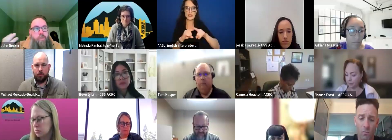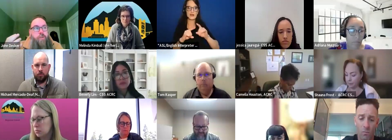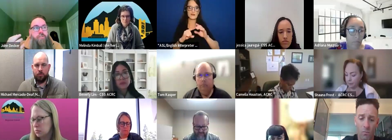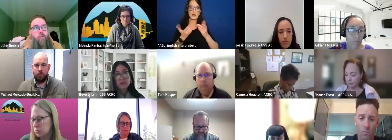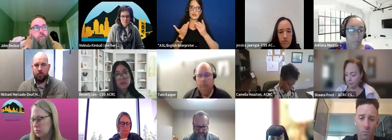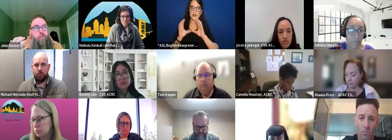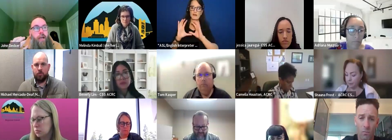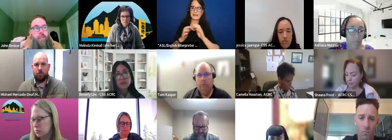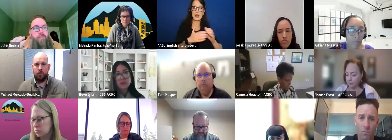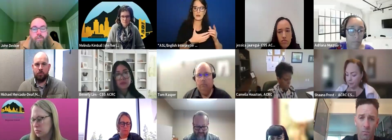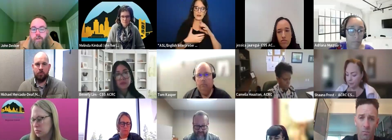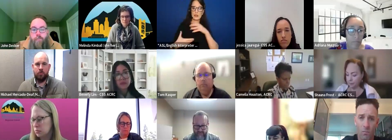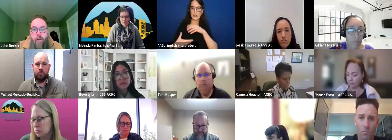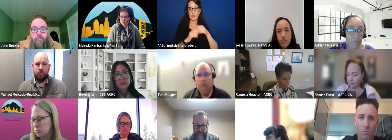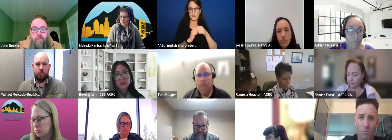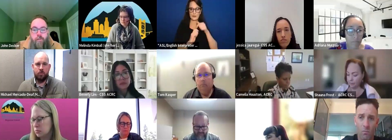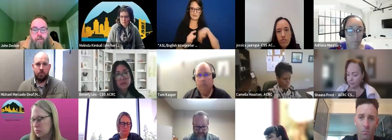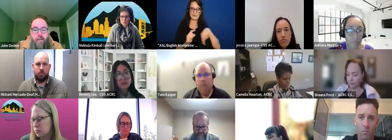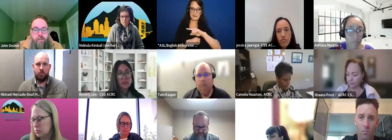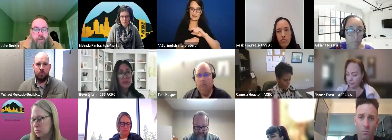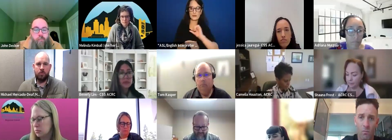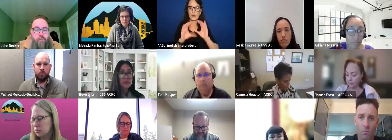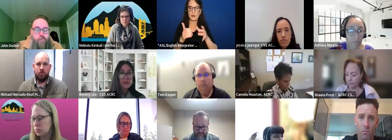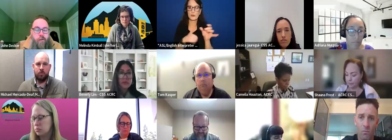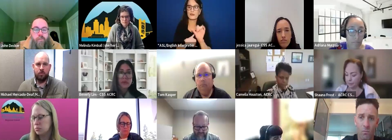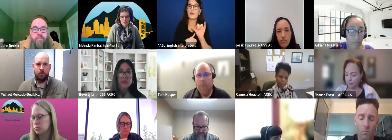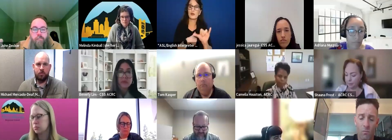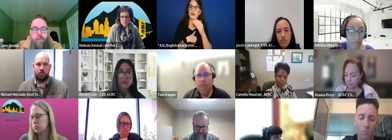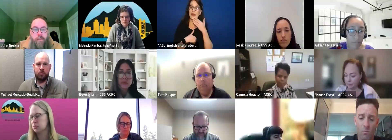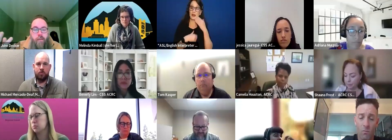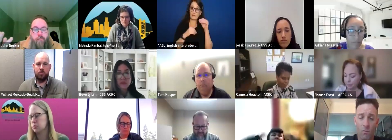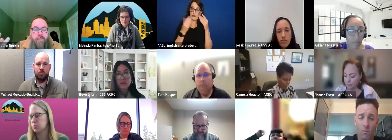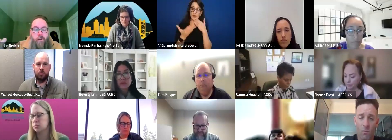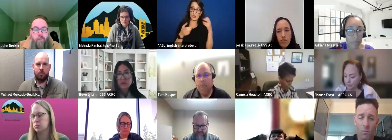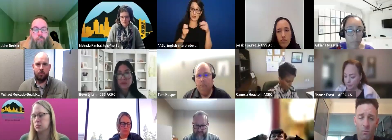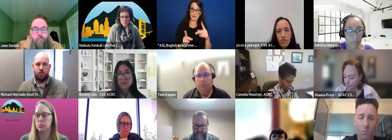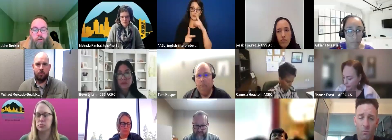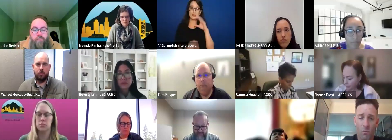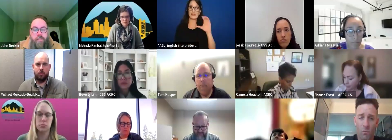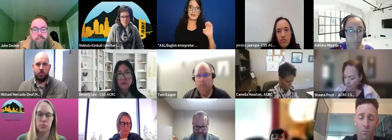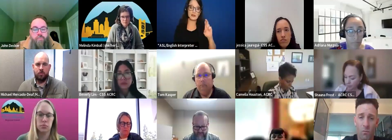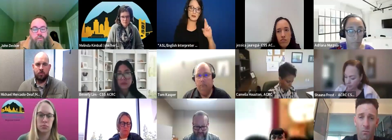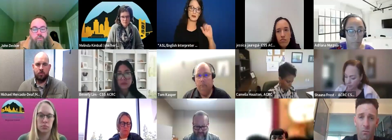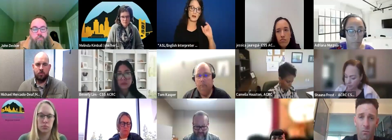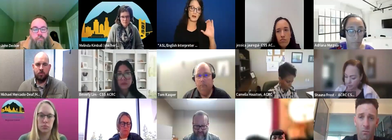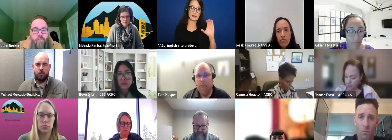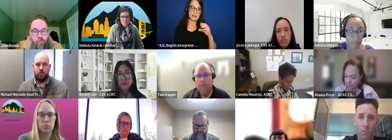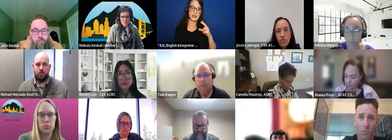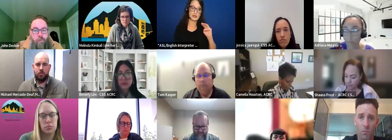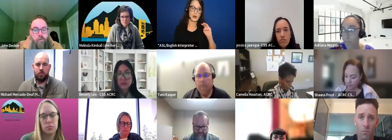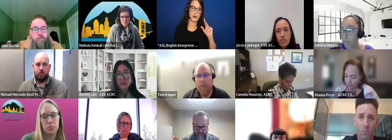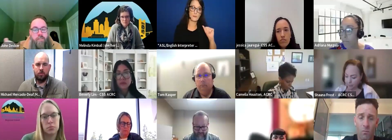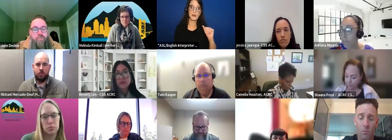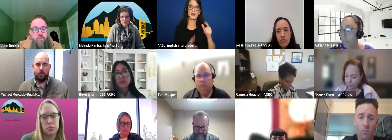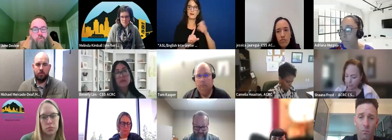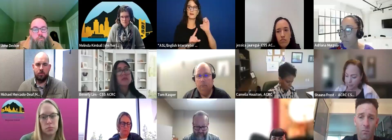in these. So that gives us a good opportunity because Eric Champa from UCP and myself are both part of DDS's work group, and Michelle